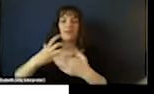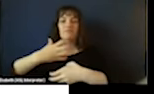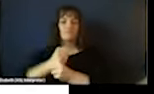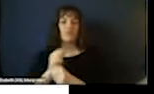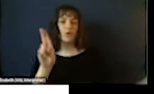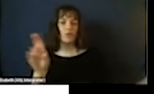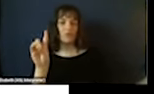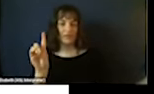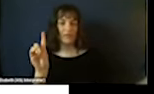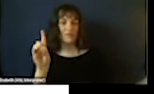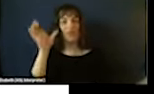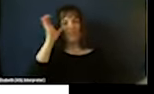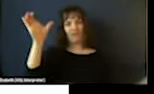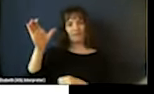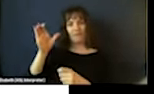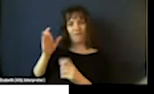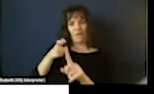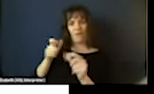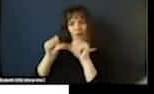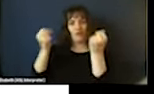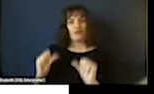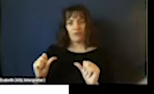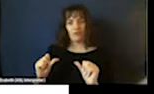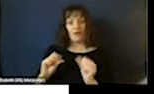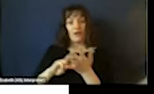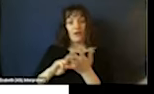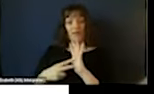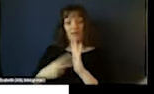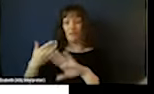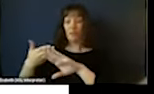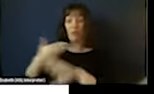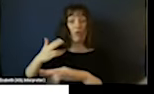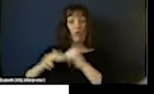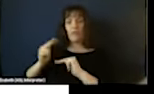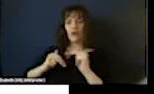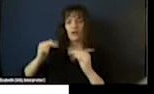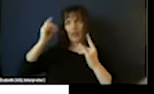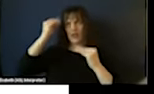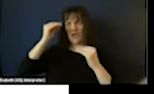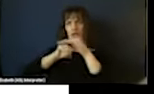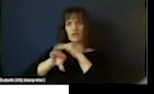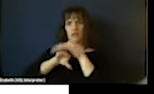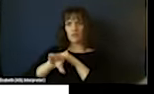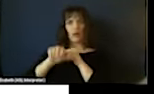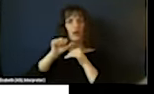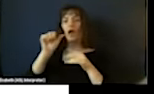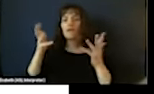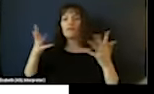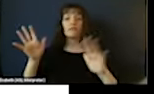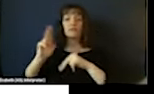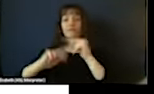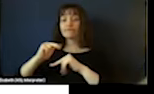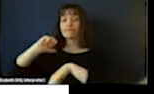be planned to be accessible from the very beginning, instead of having accessibility as an afterthought. One example of this